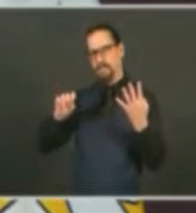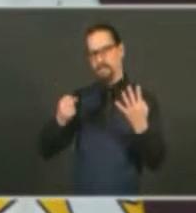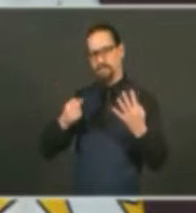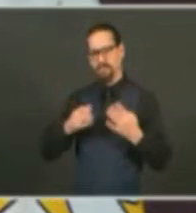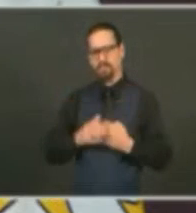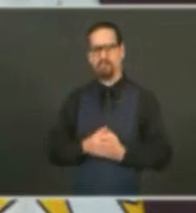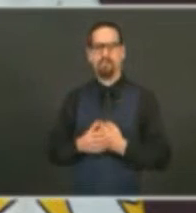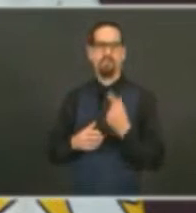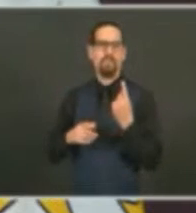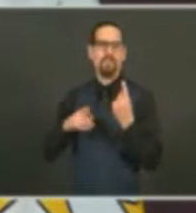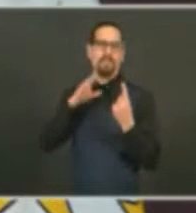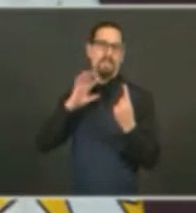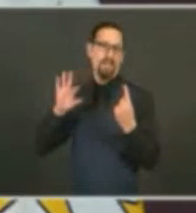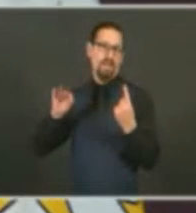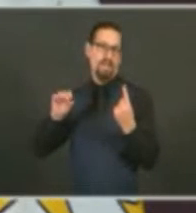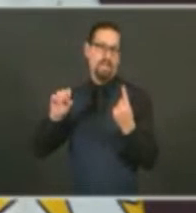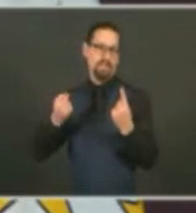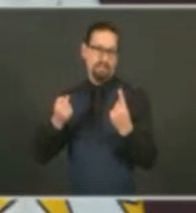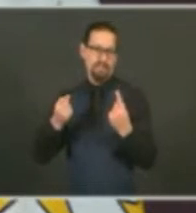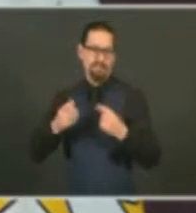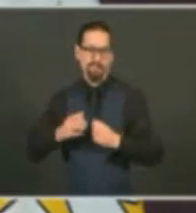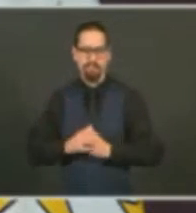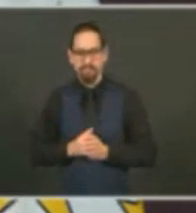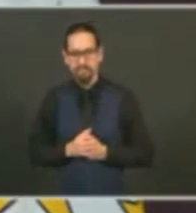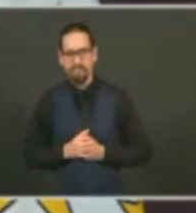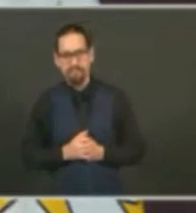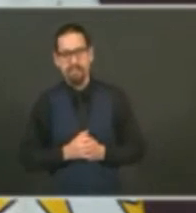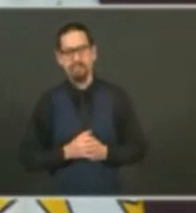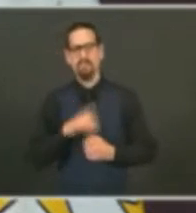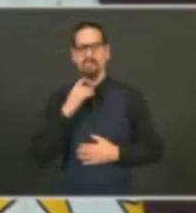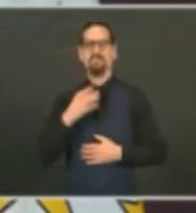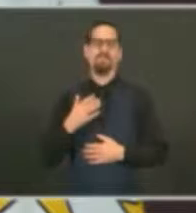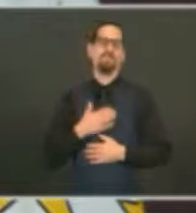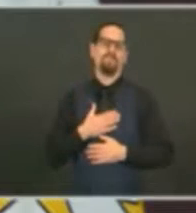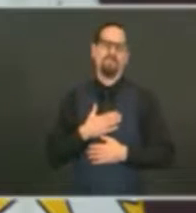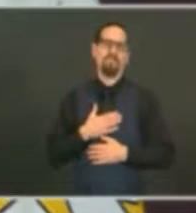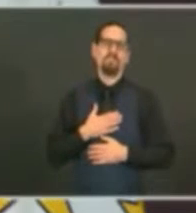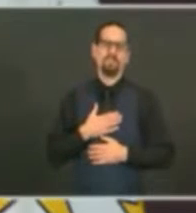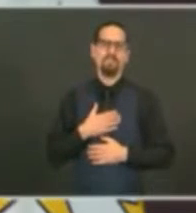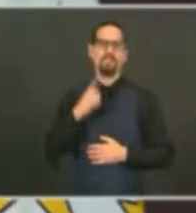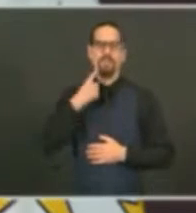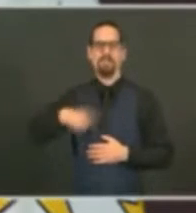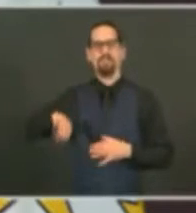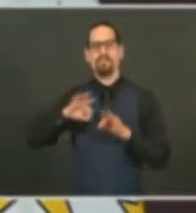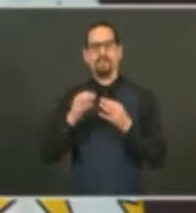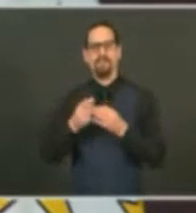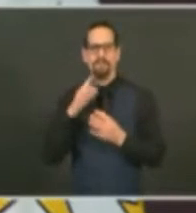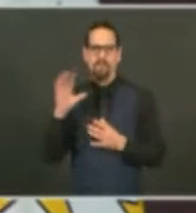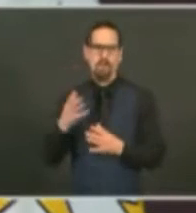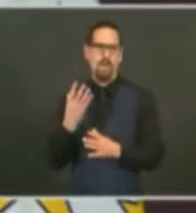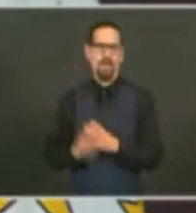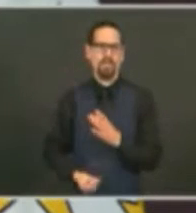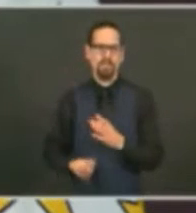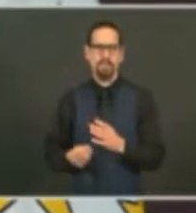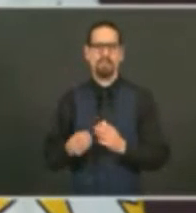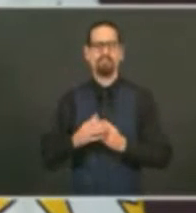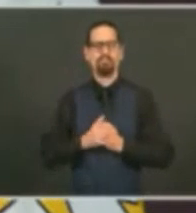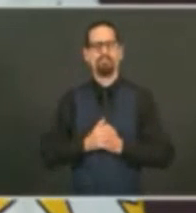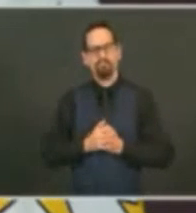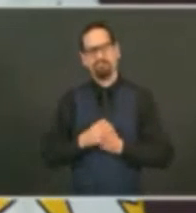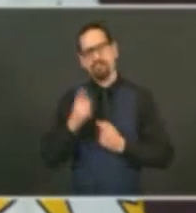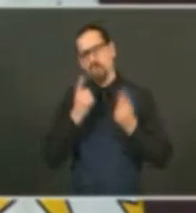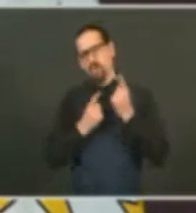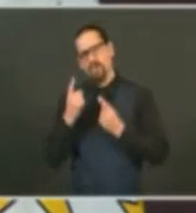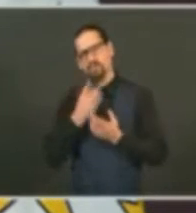their 80s, and 1 person was in their 90s. Our sympathies and prayers are with